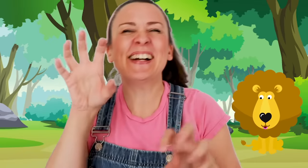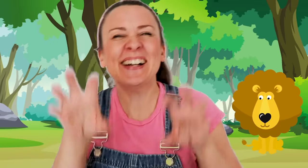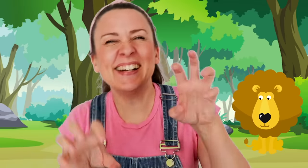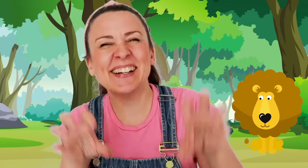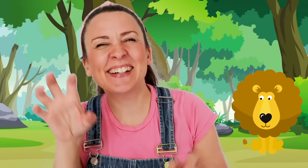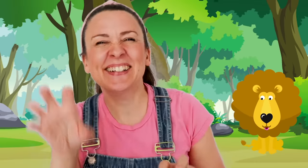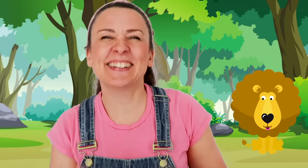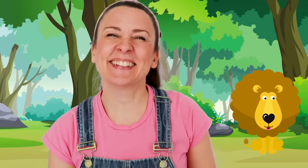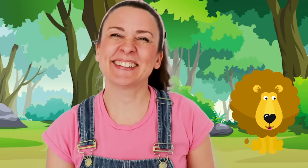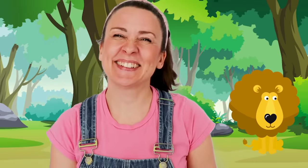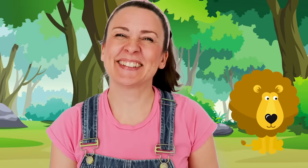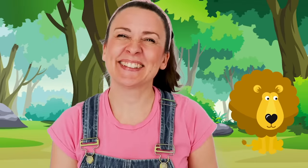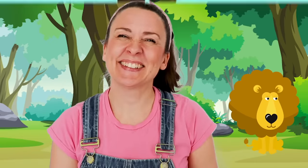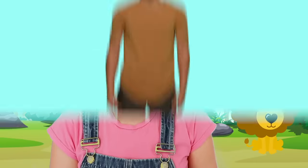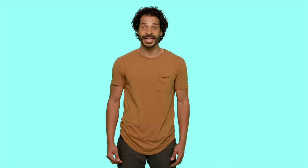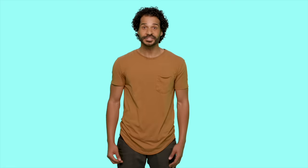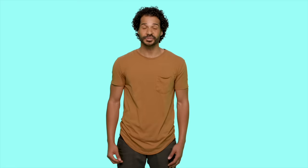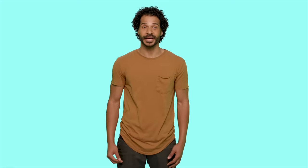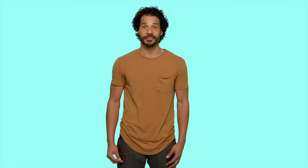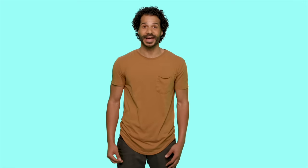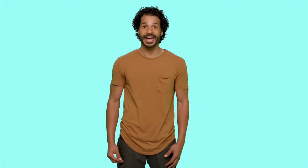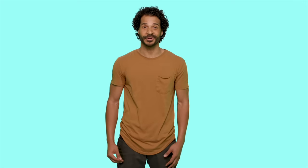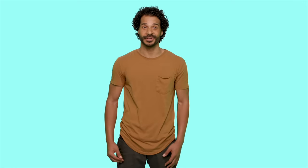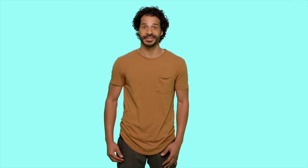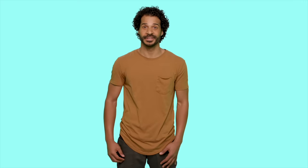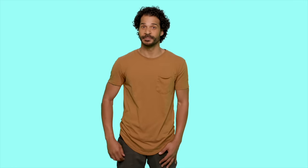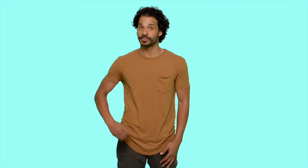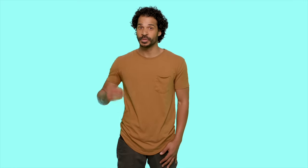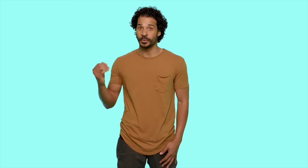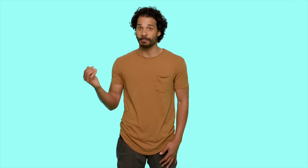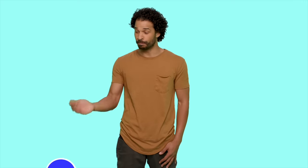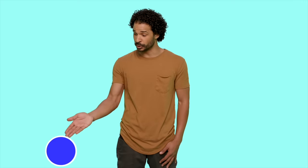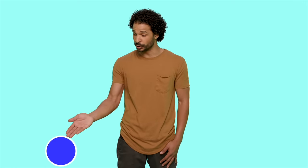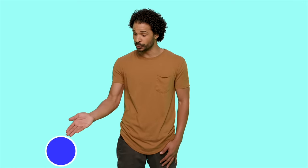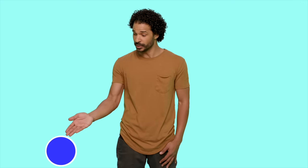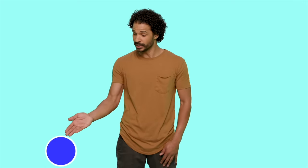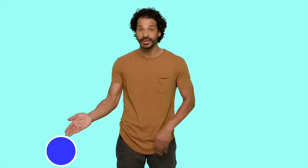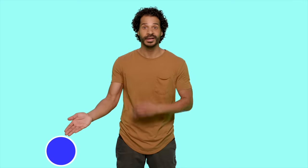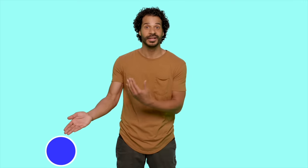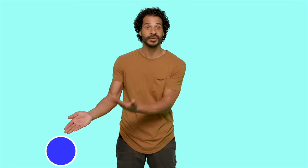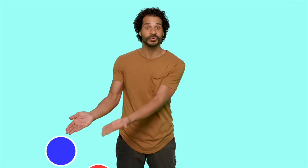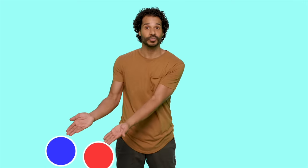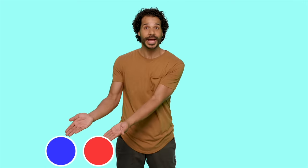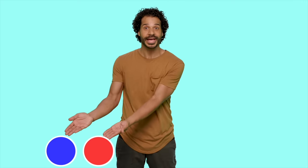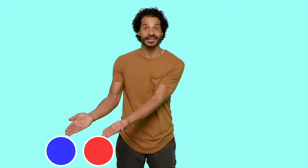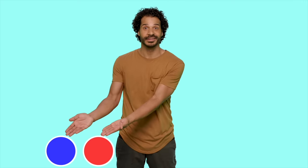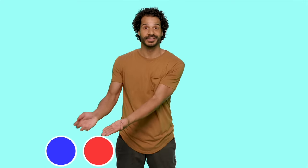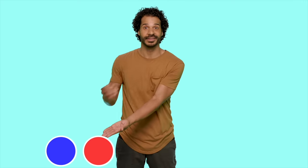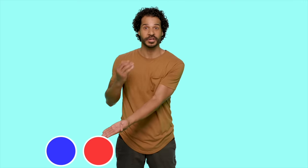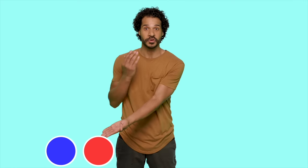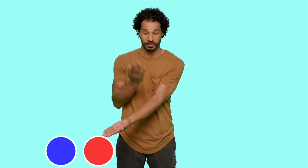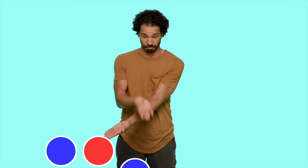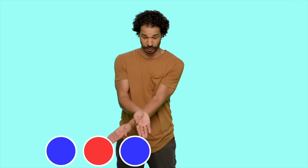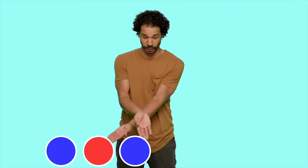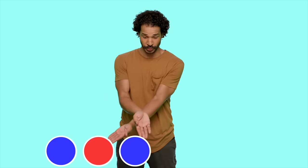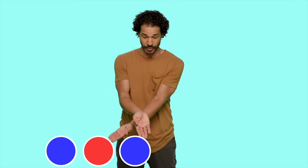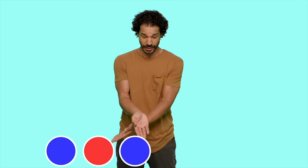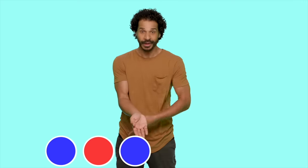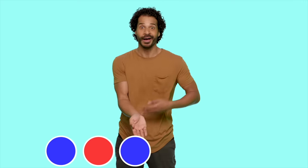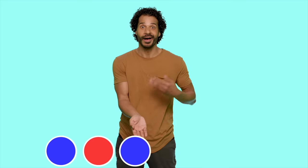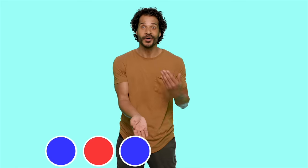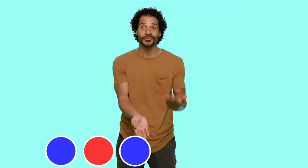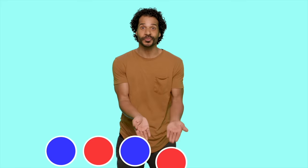Roar. Roar. Let's try a pattern. Blue, red.